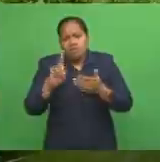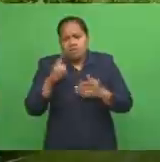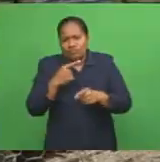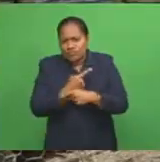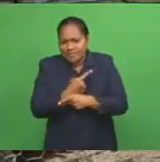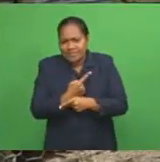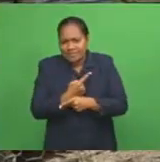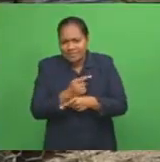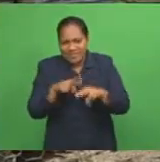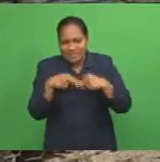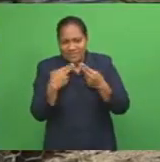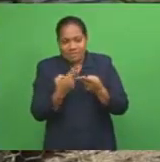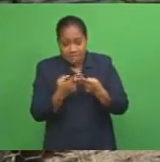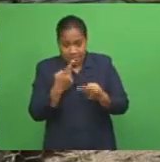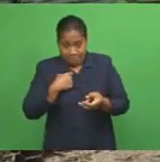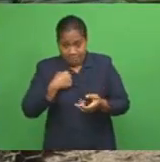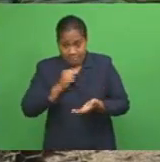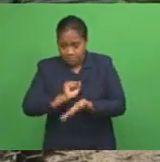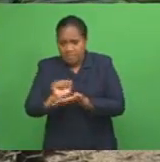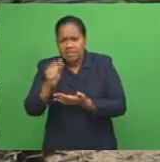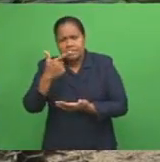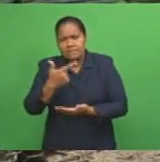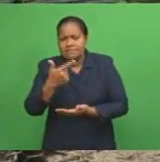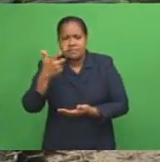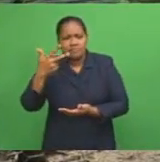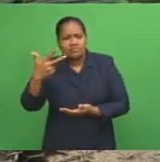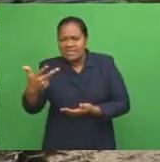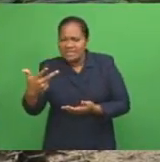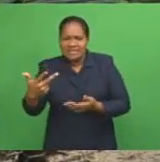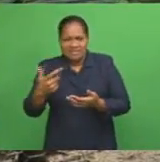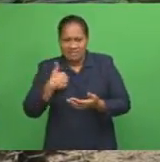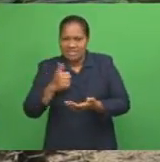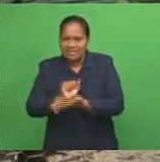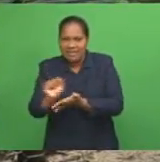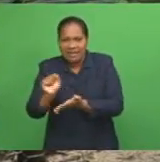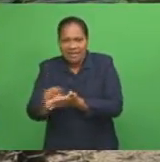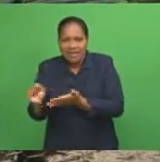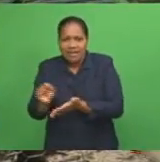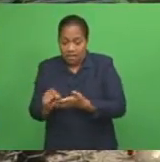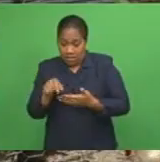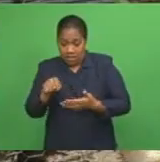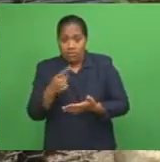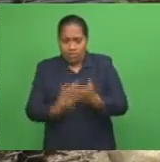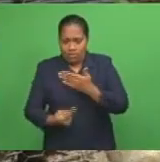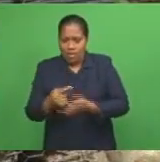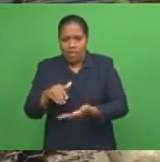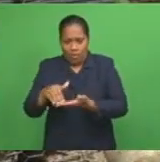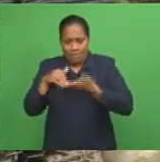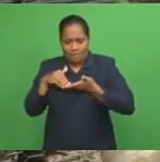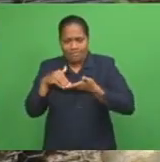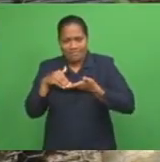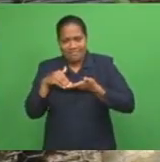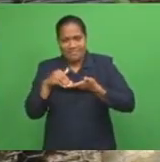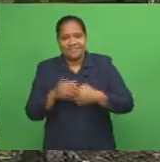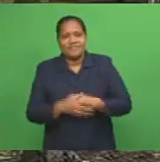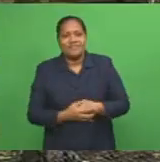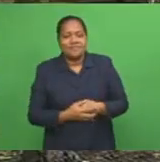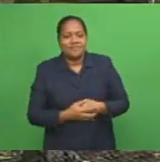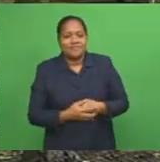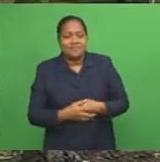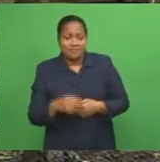livelihood. If I could sell 7 or 8 a week, that really helps. And I have